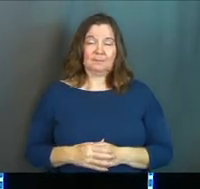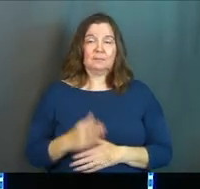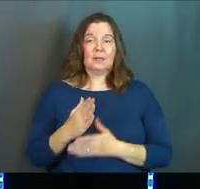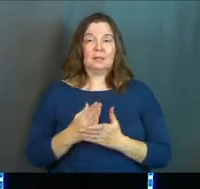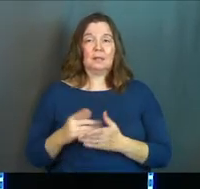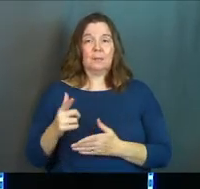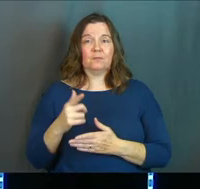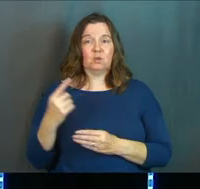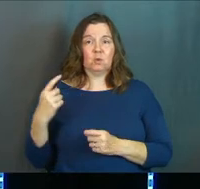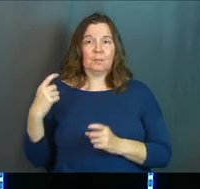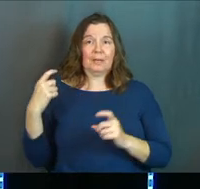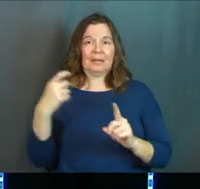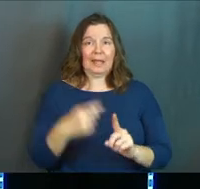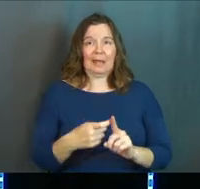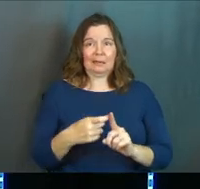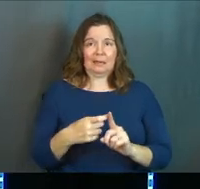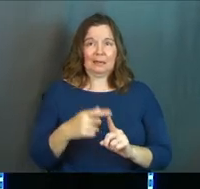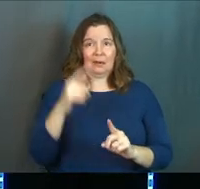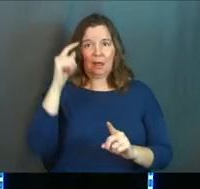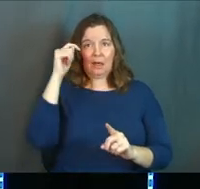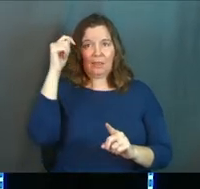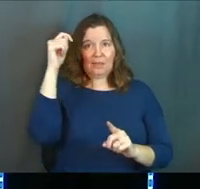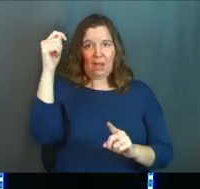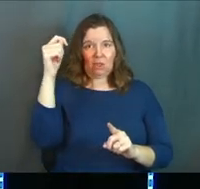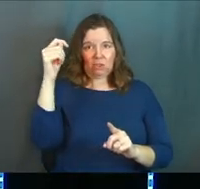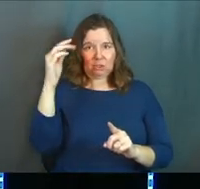Some of you have been handed a theology.